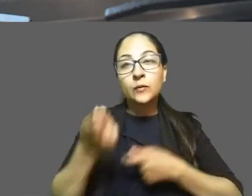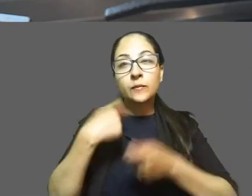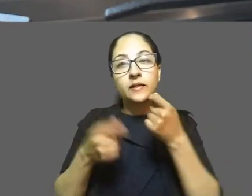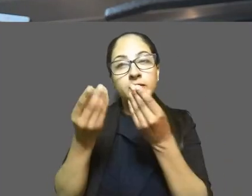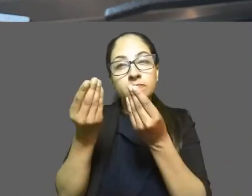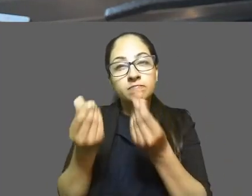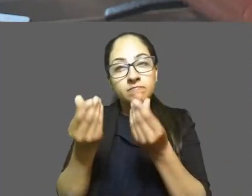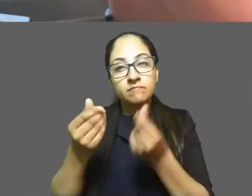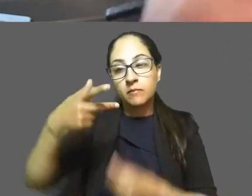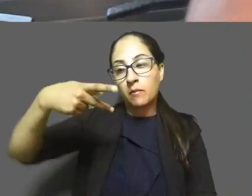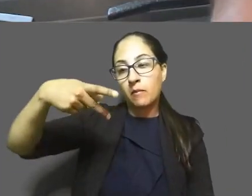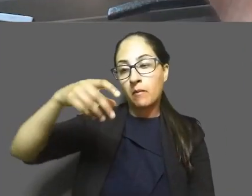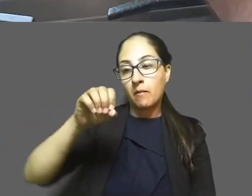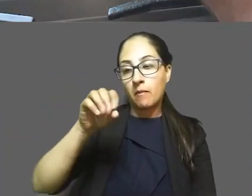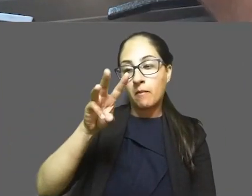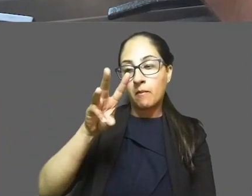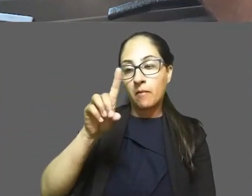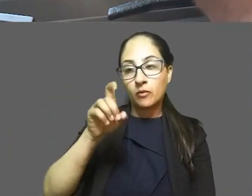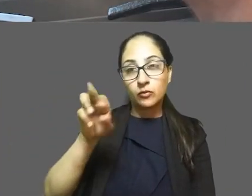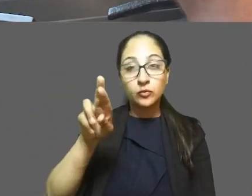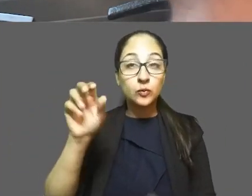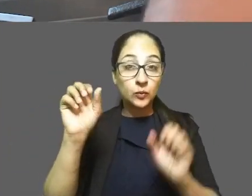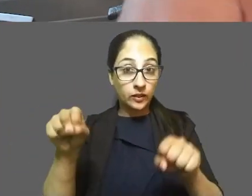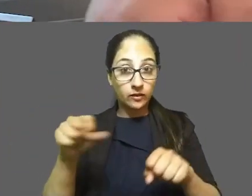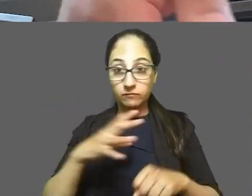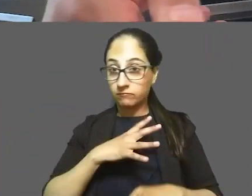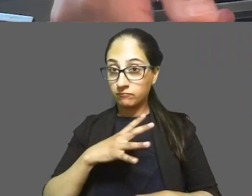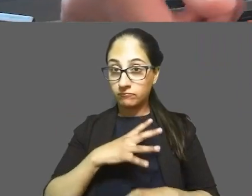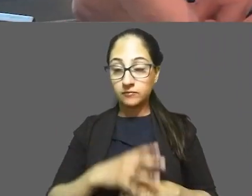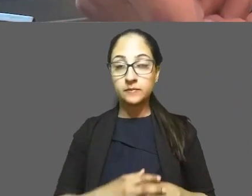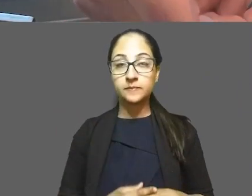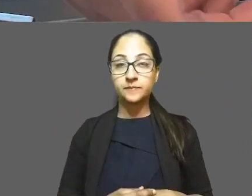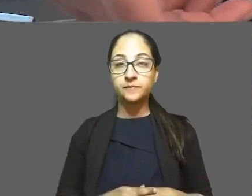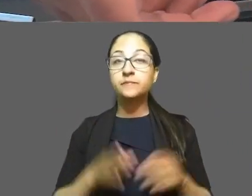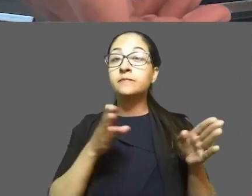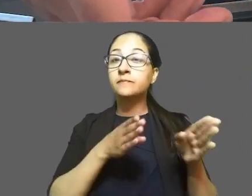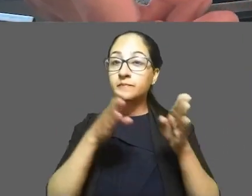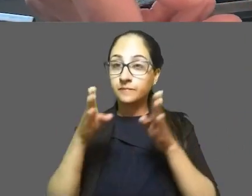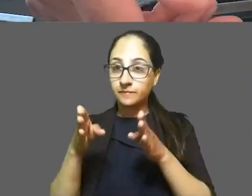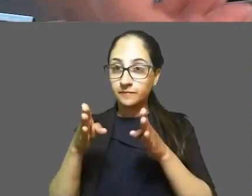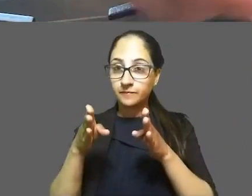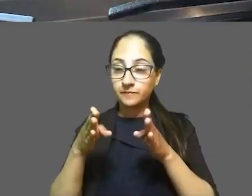spices here, you can absolutely use powdered spices.